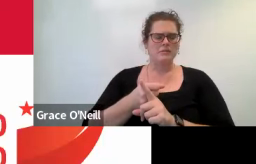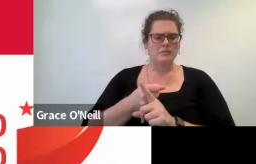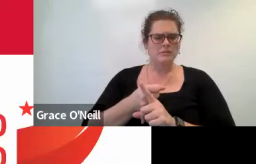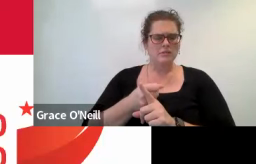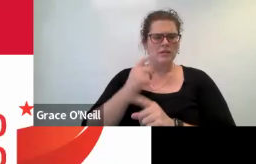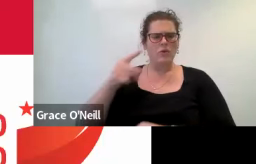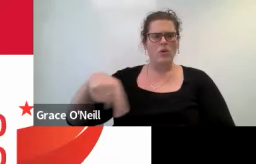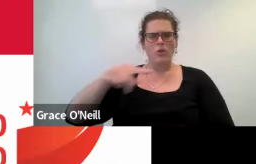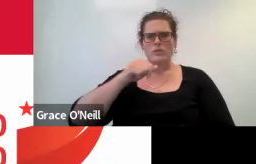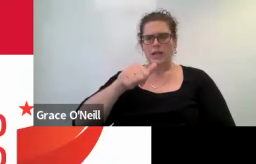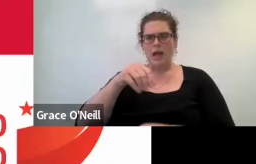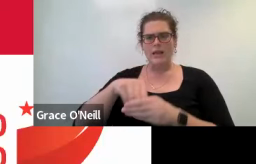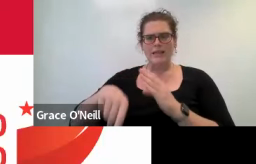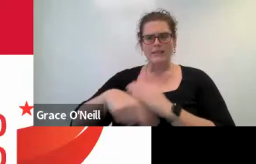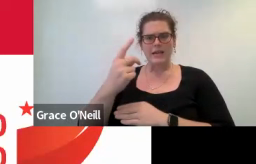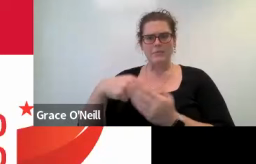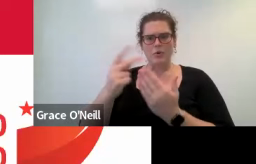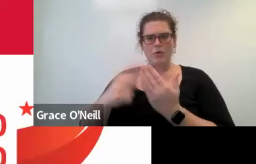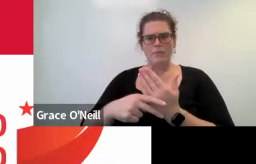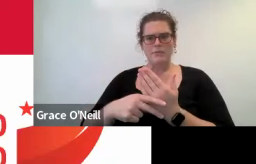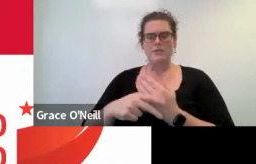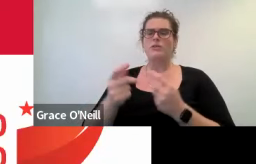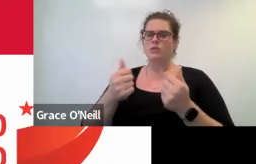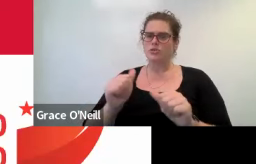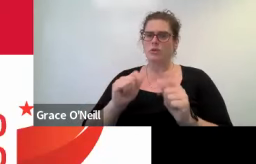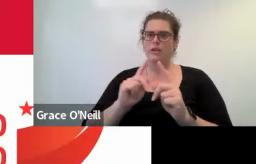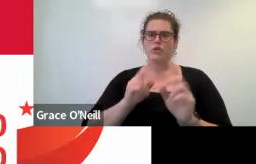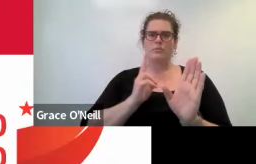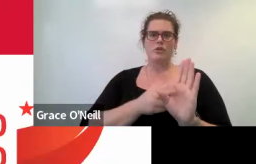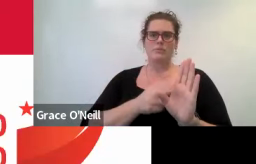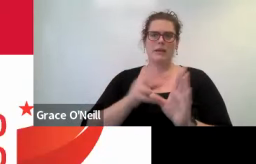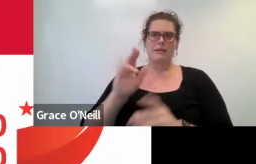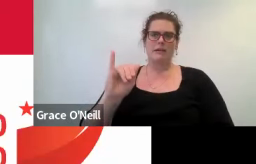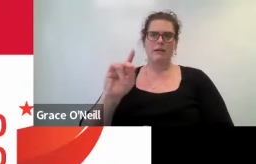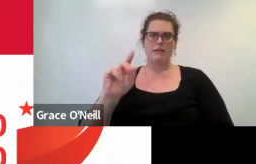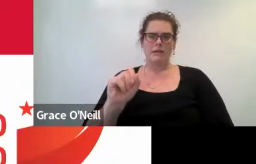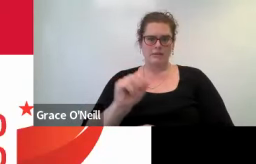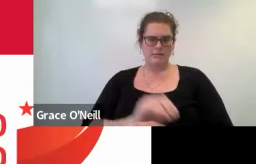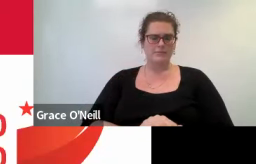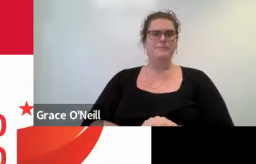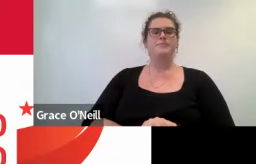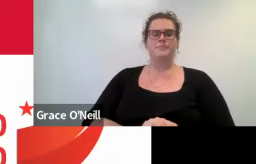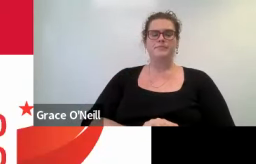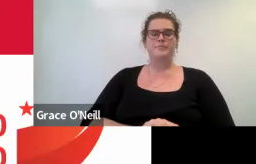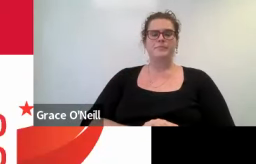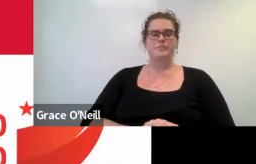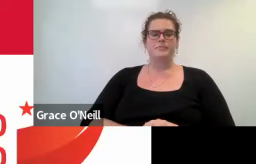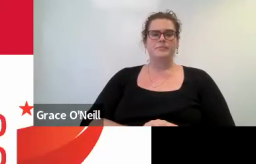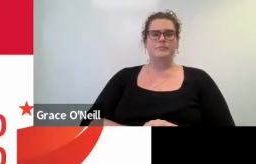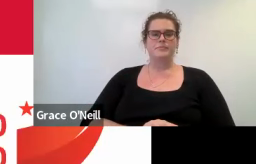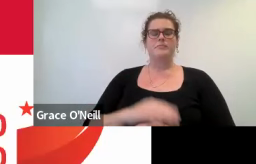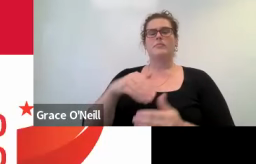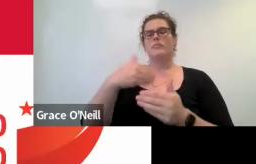programs, either working or participating in IDS at the time. Do you use a